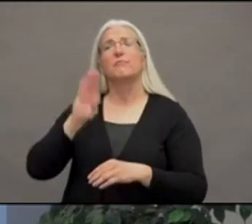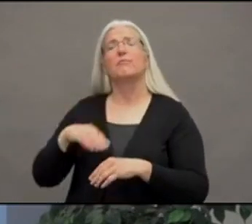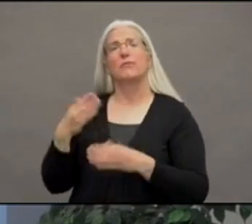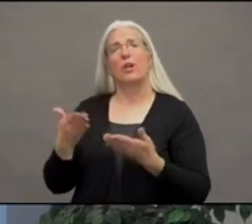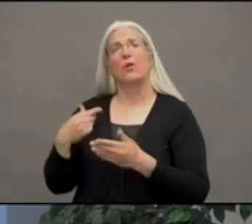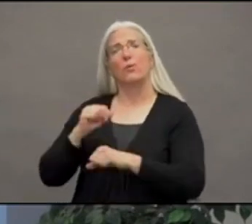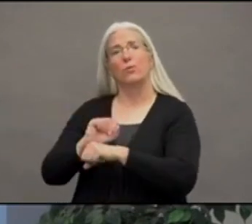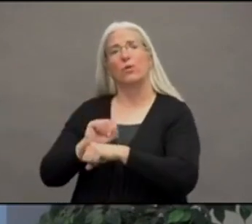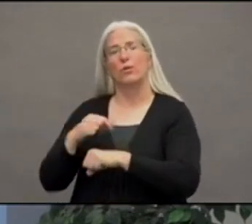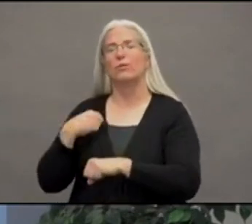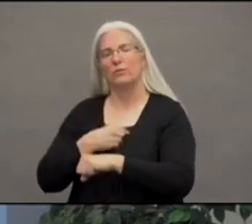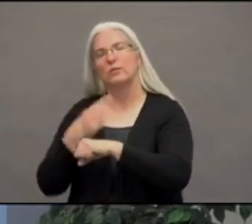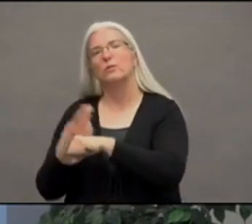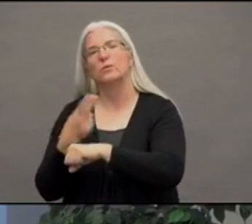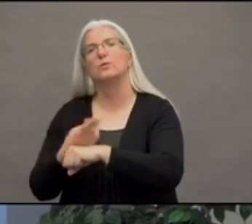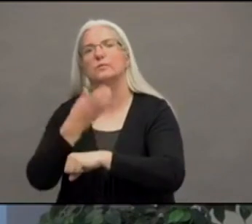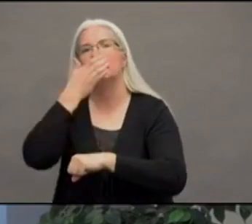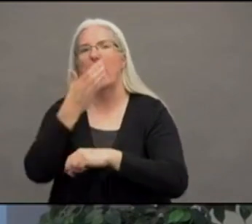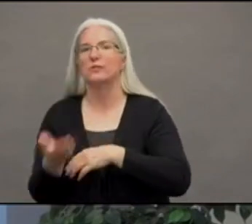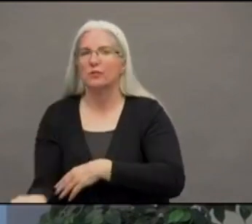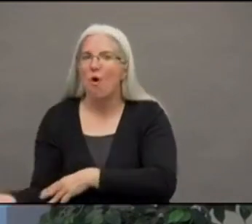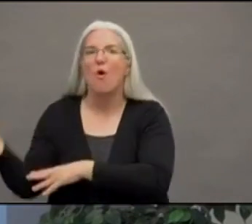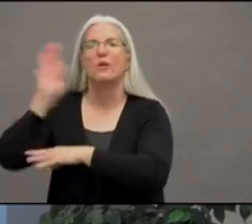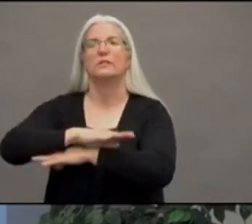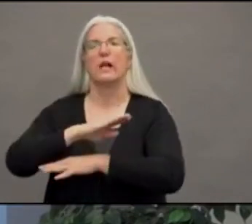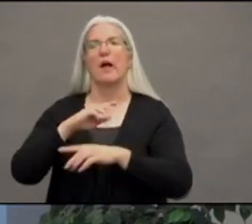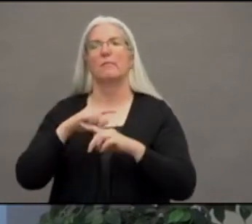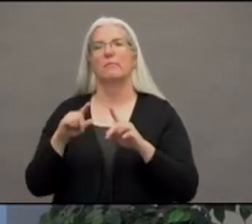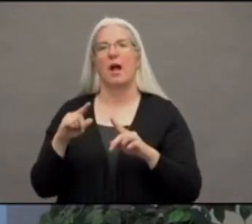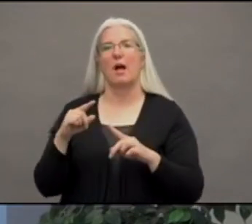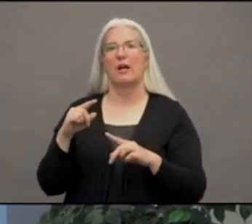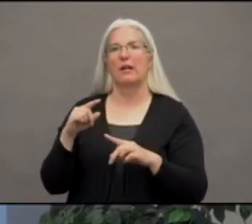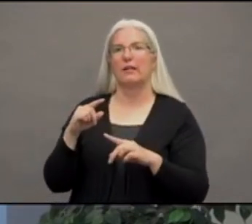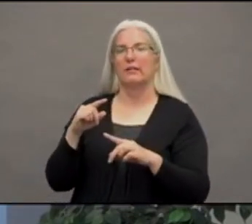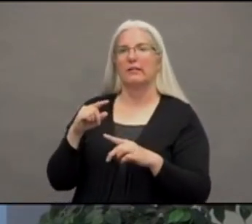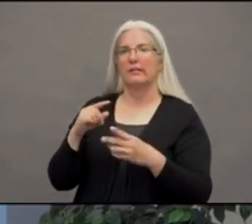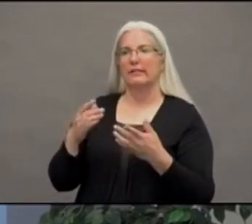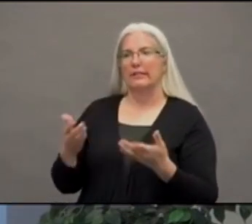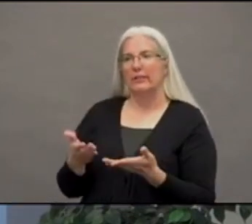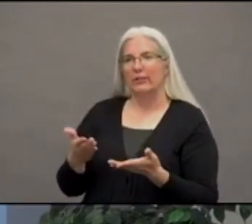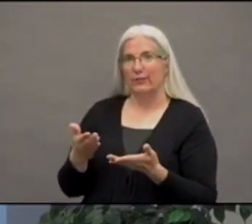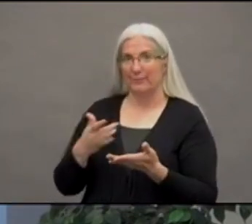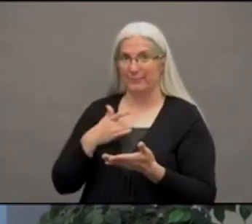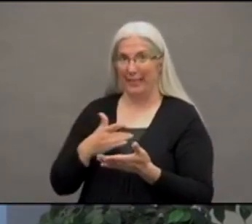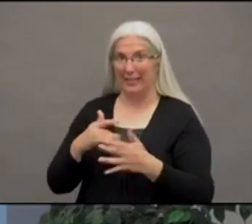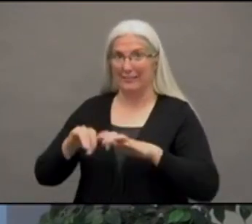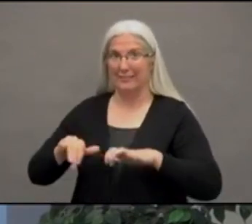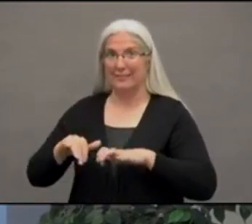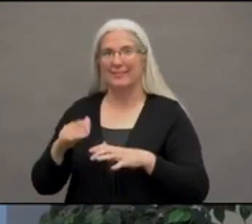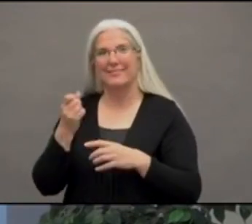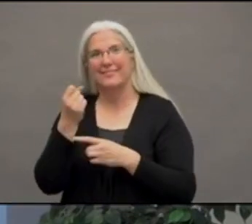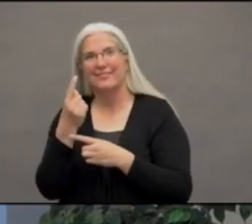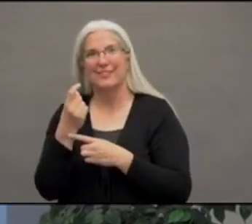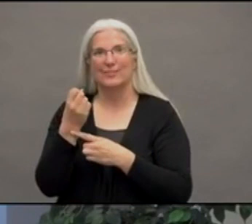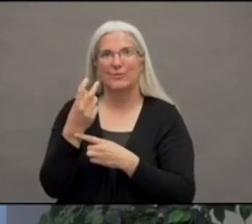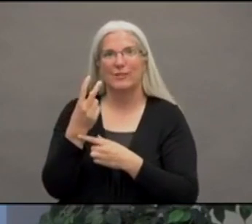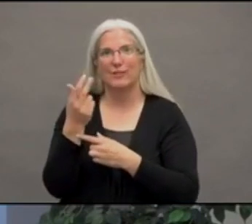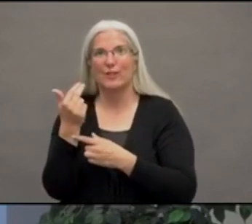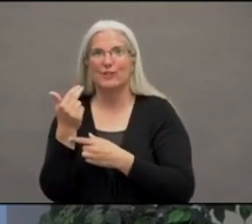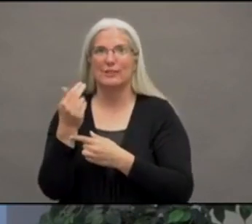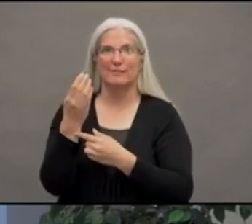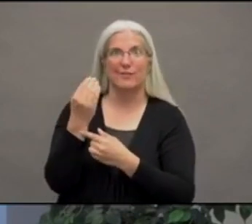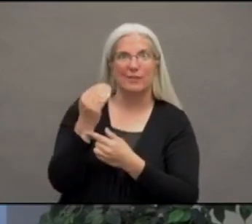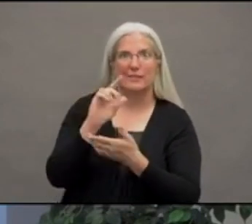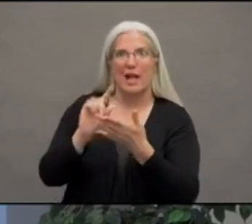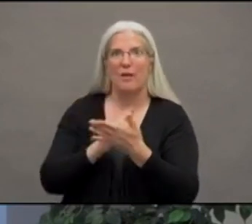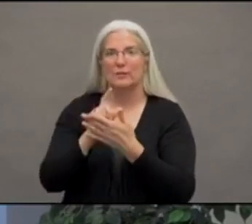Operations Center. We are wearing these masks for 11, 12, 13, sometimes 14 hours a day here. So still